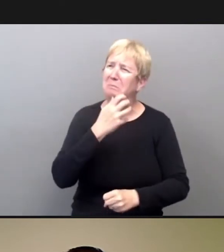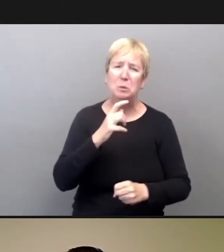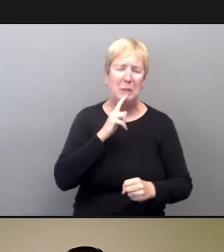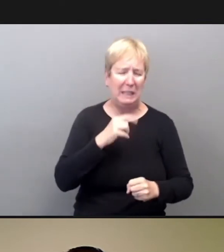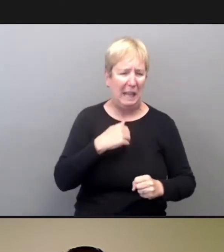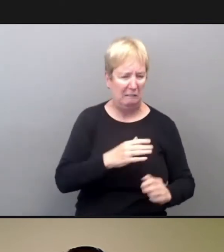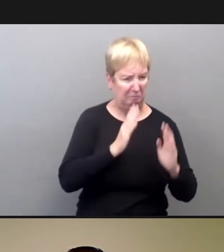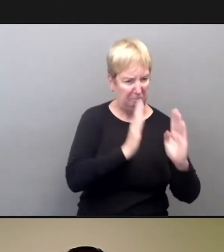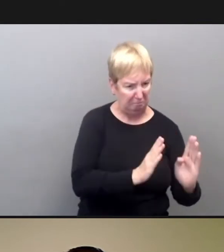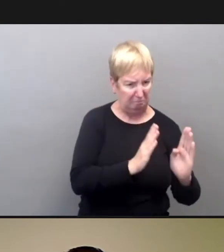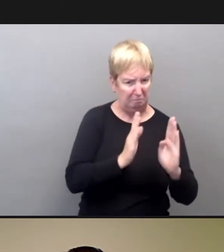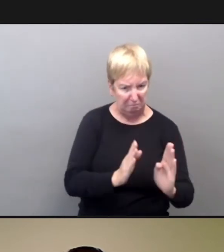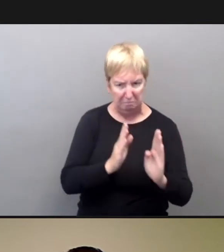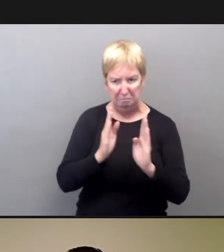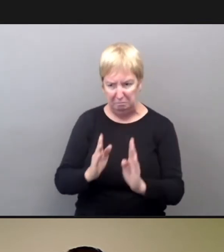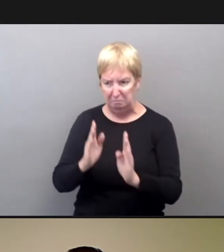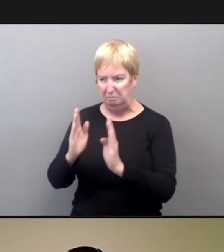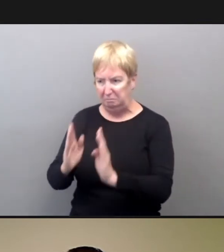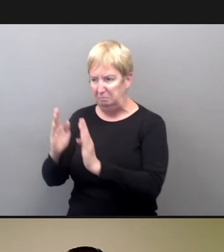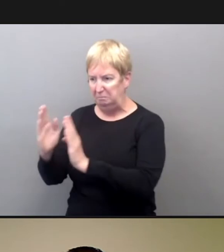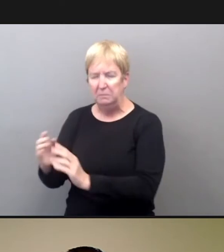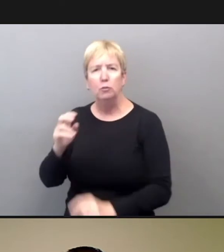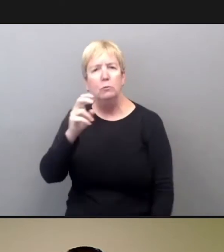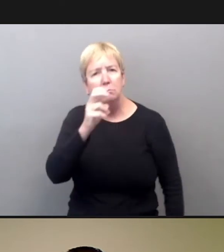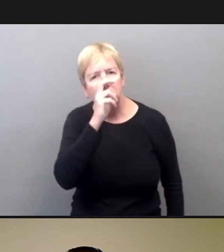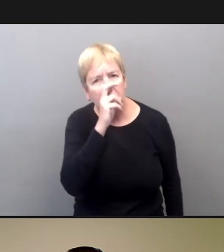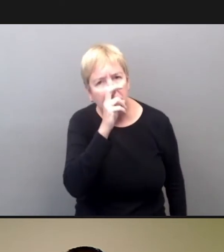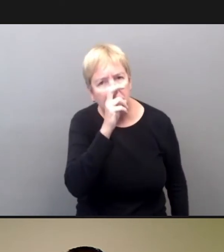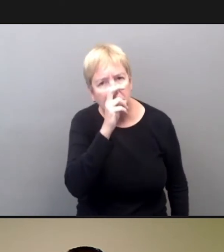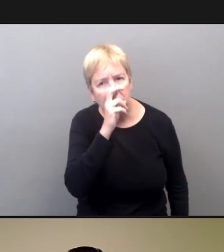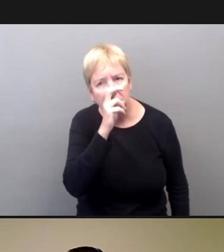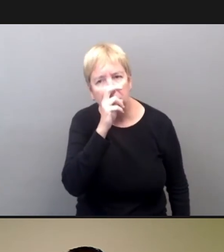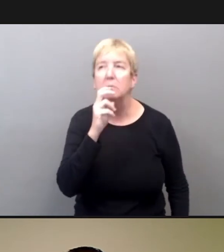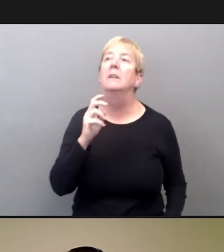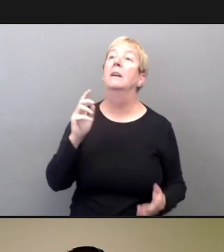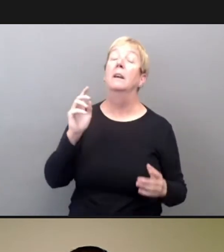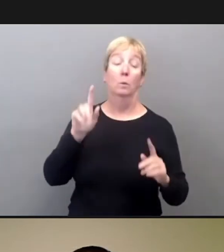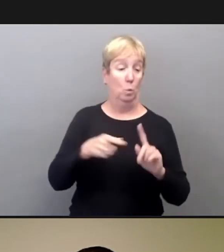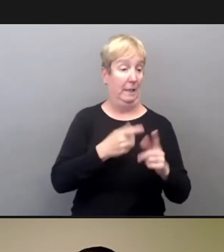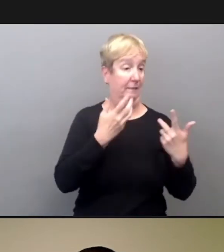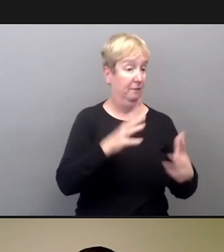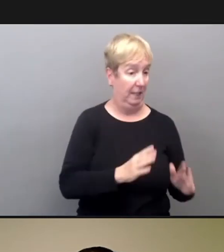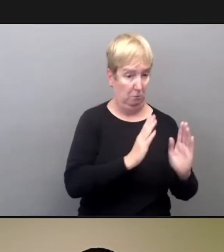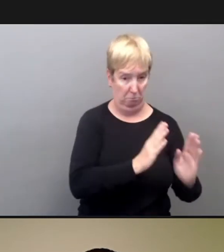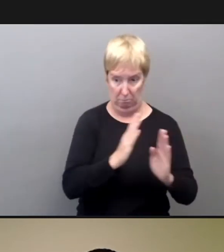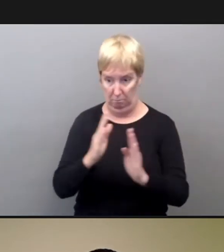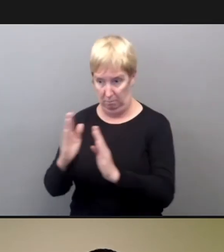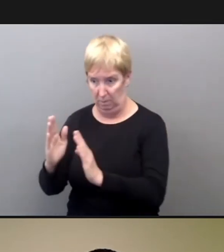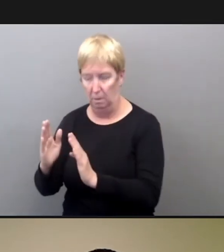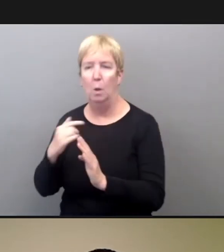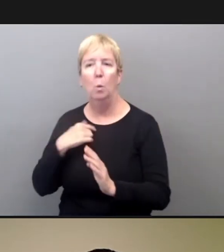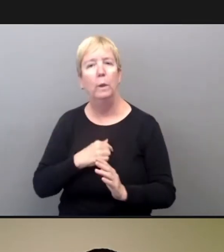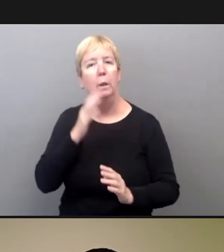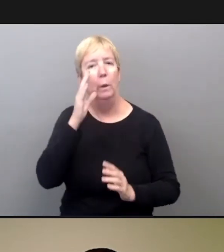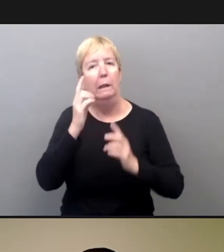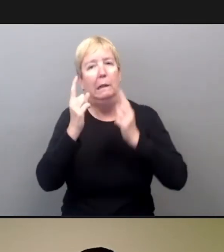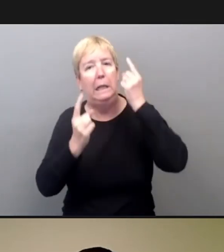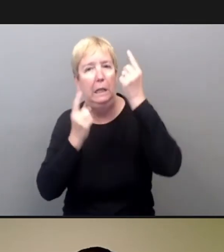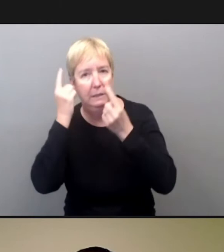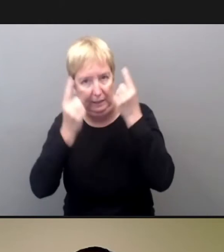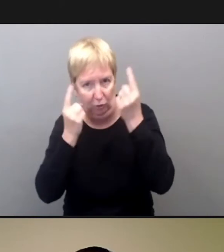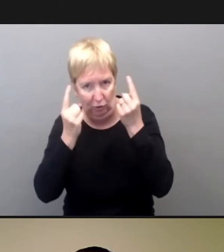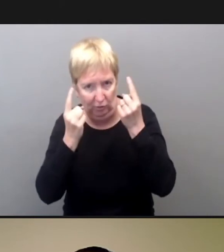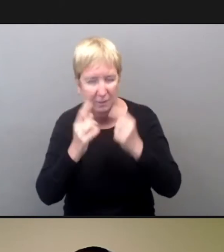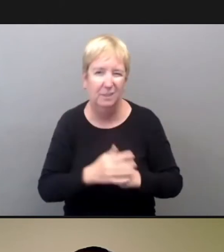rigorous safety and efficacy trials in order for them even to be considered. So I think that if there is a key message out